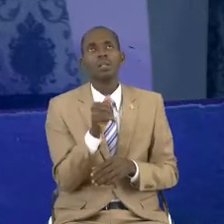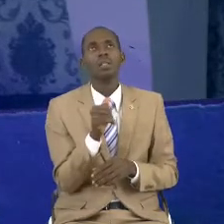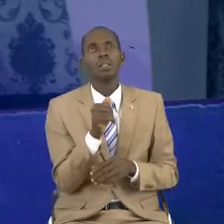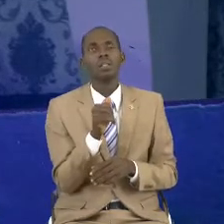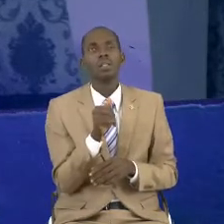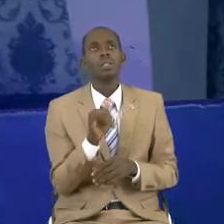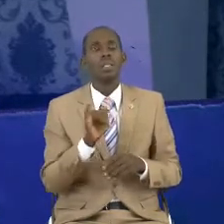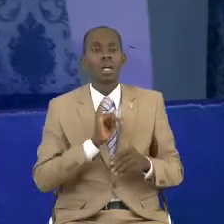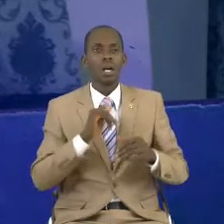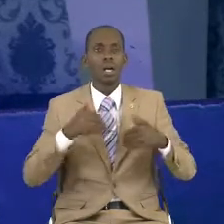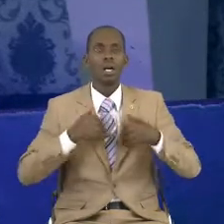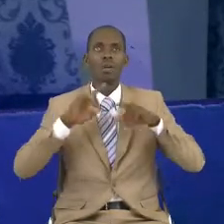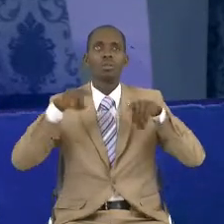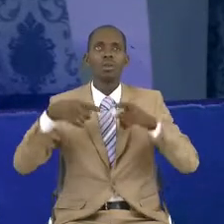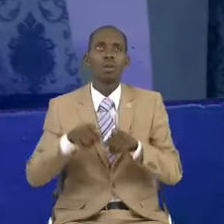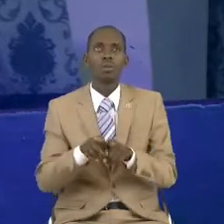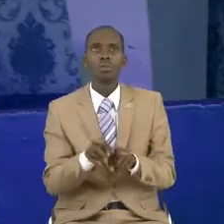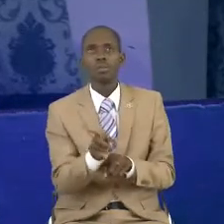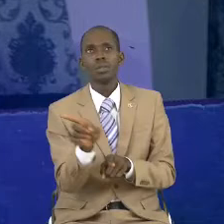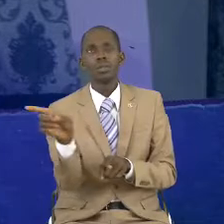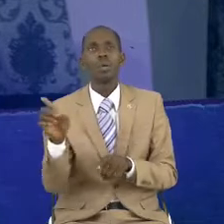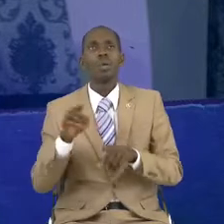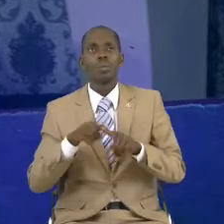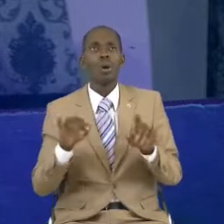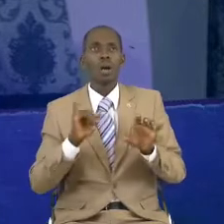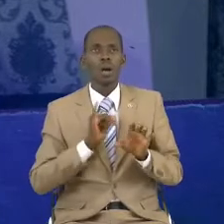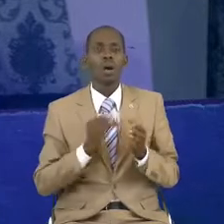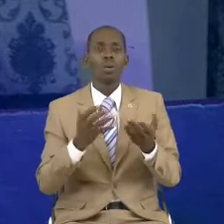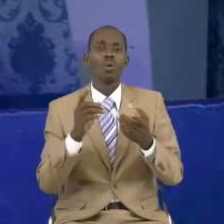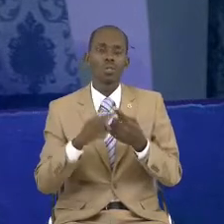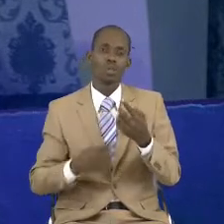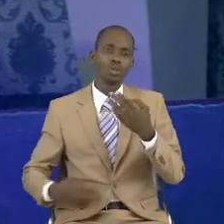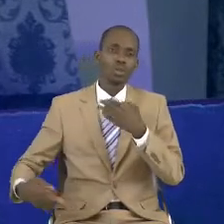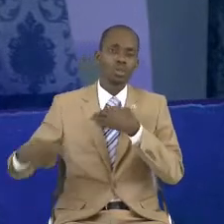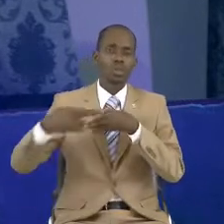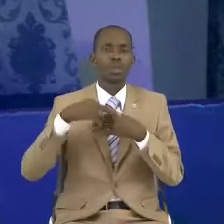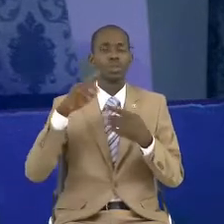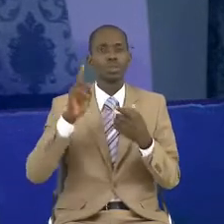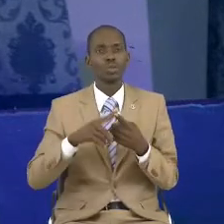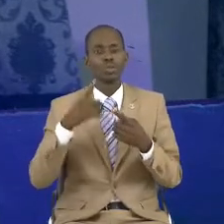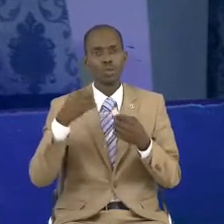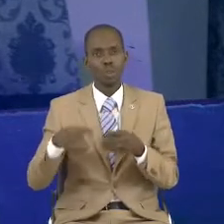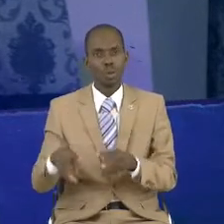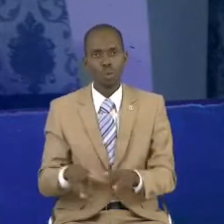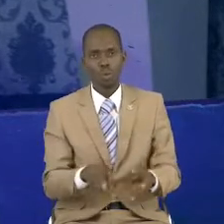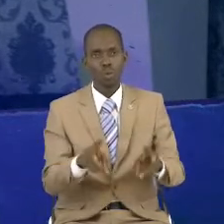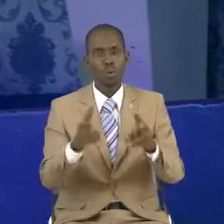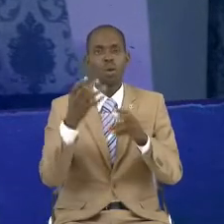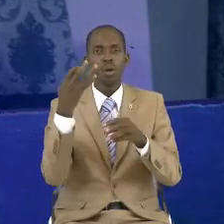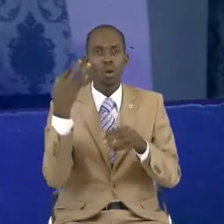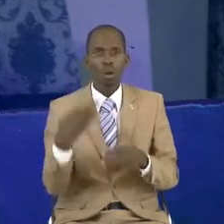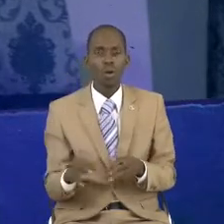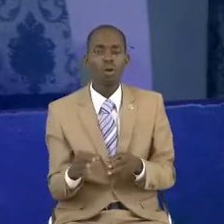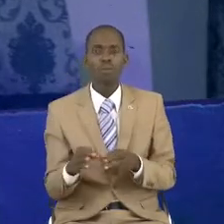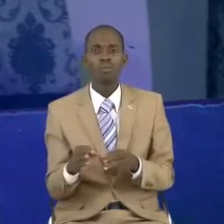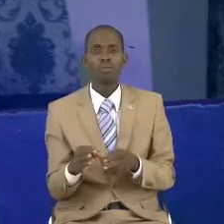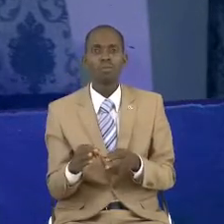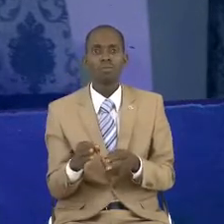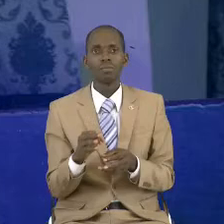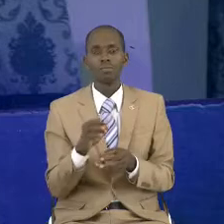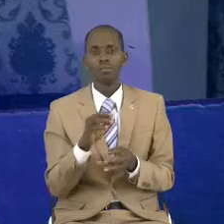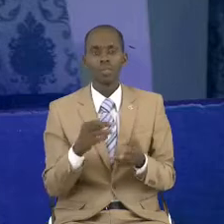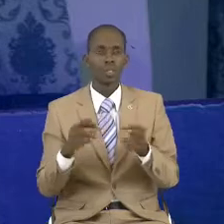astray but i want to return to the path of wretched relationship